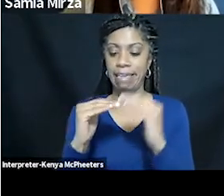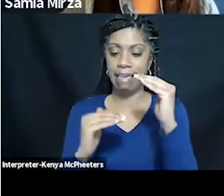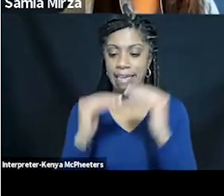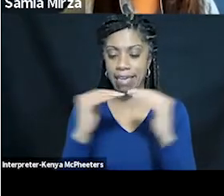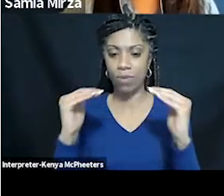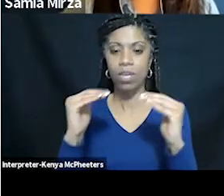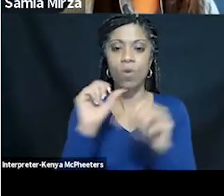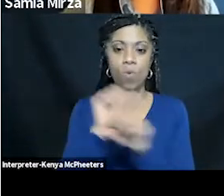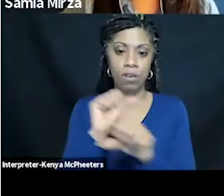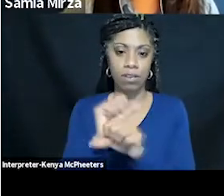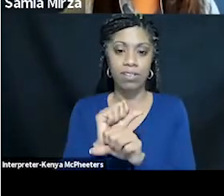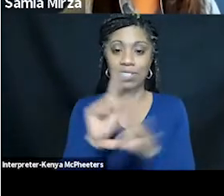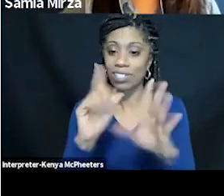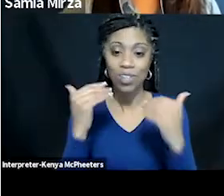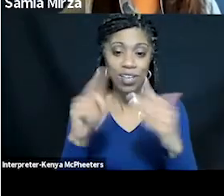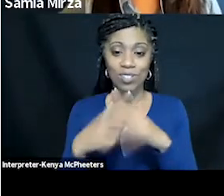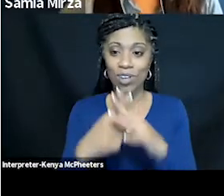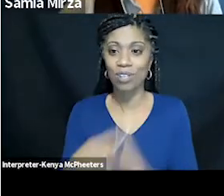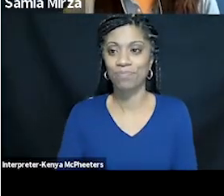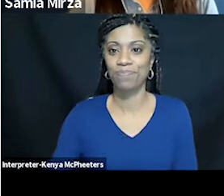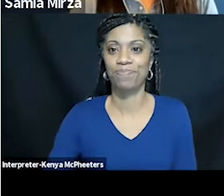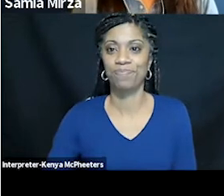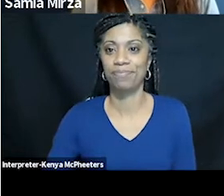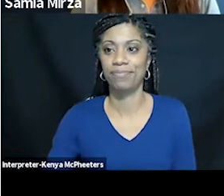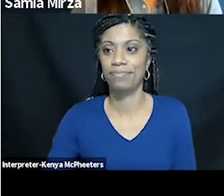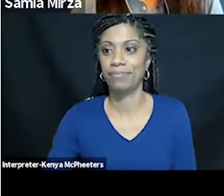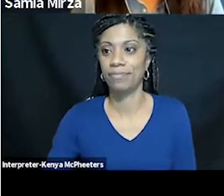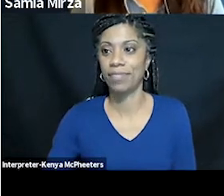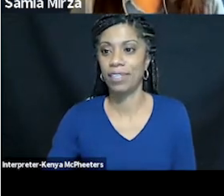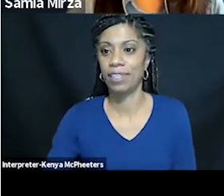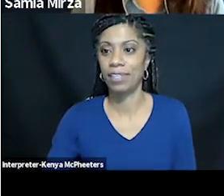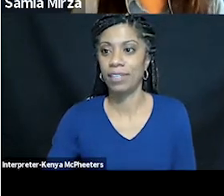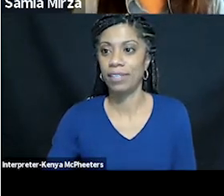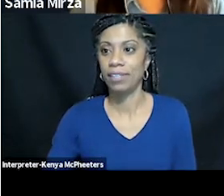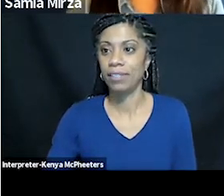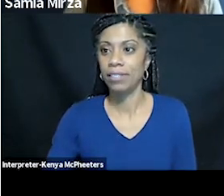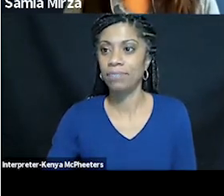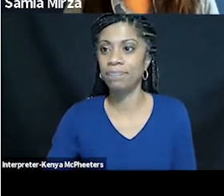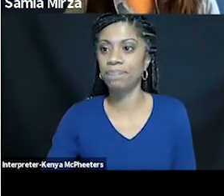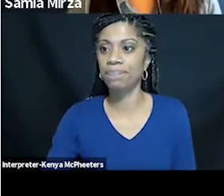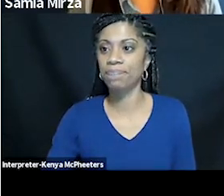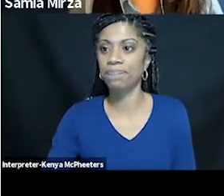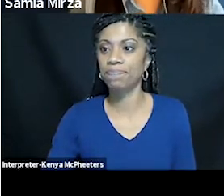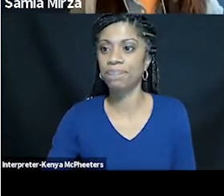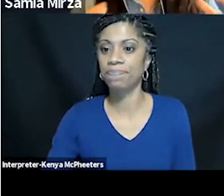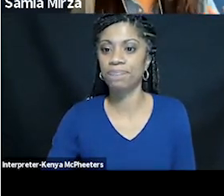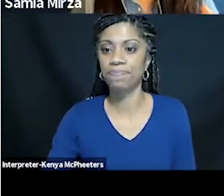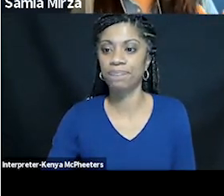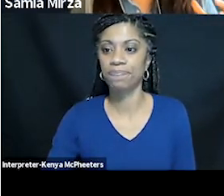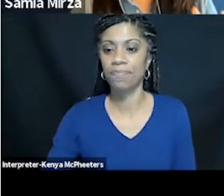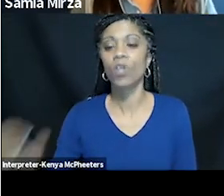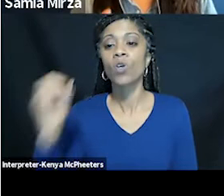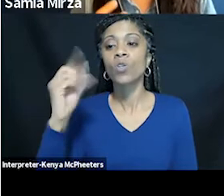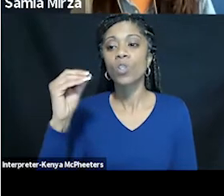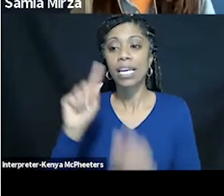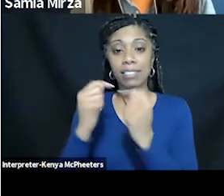well. So let's get started here. If we could flip to the next slide. So as we began this project, as a team, we started